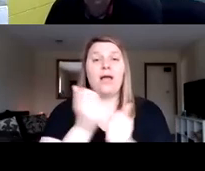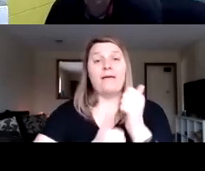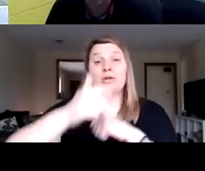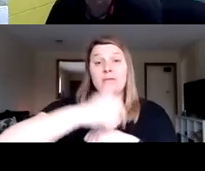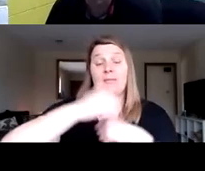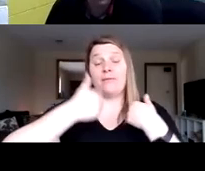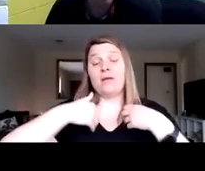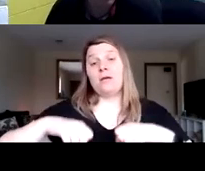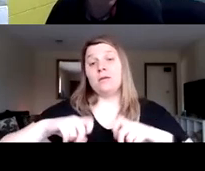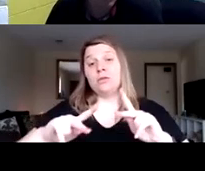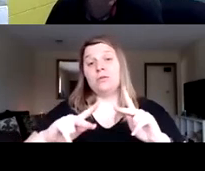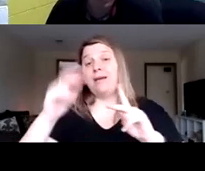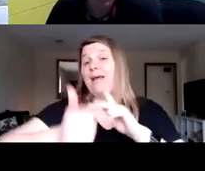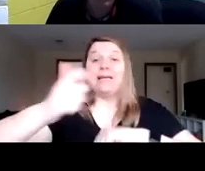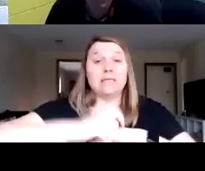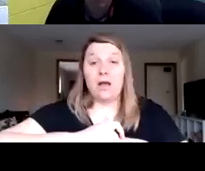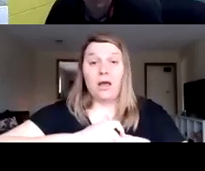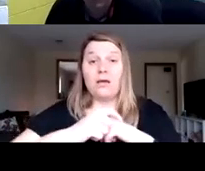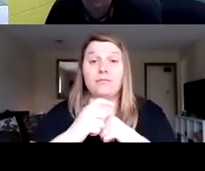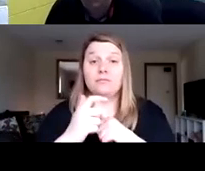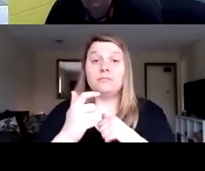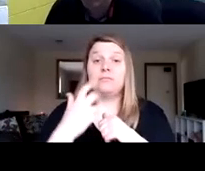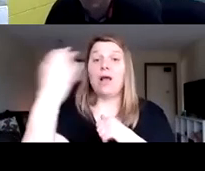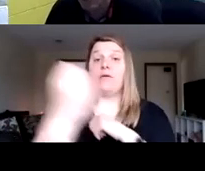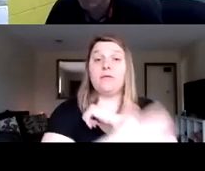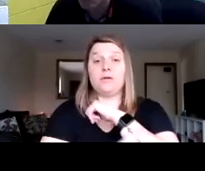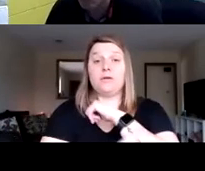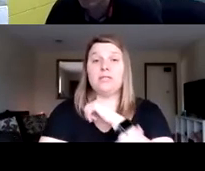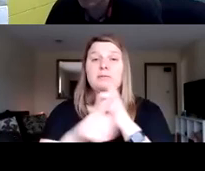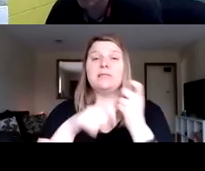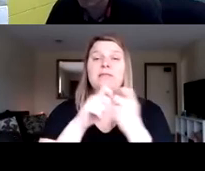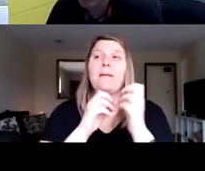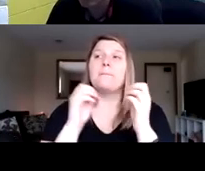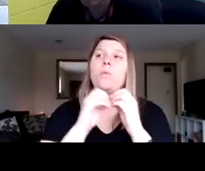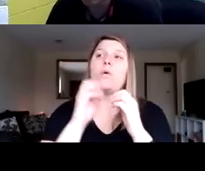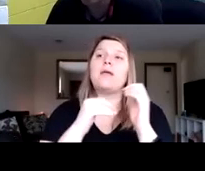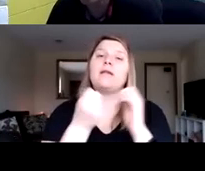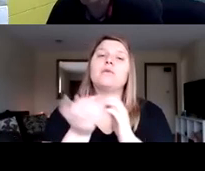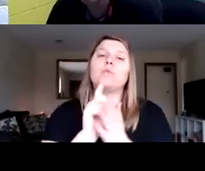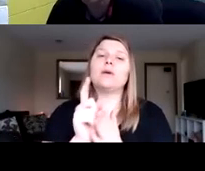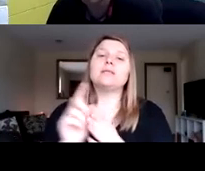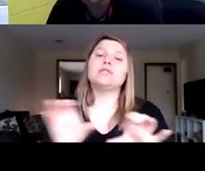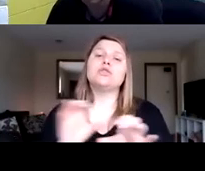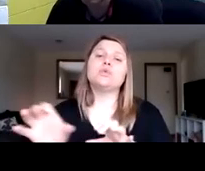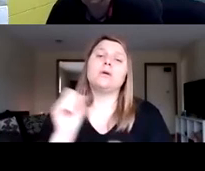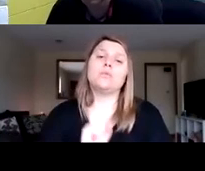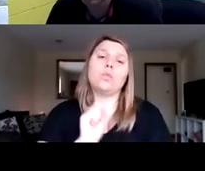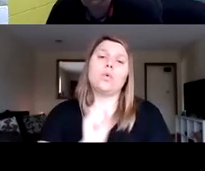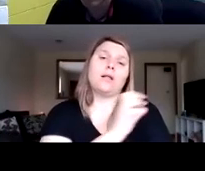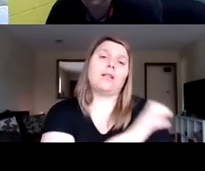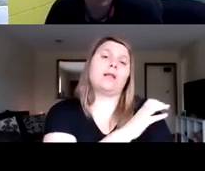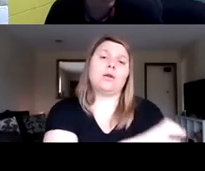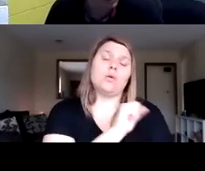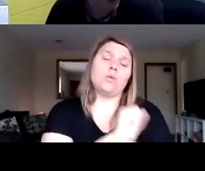to spend any amount of time abroad, but specifically more than a few weeks in some place doing clinical